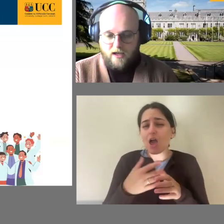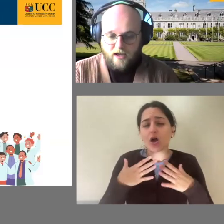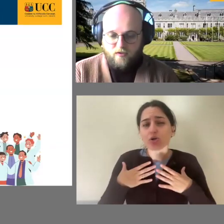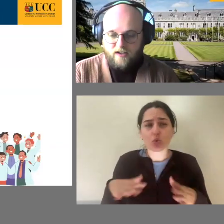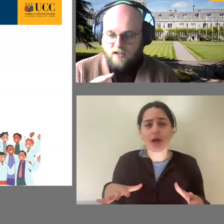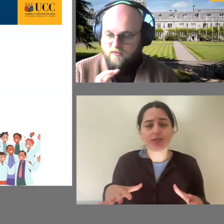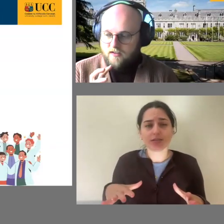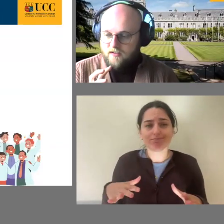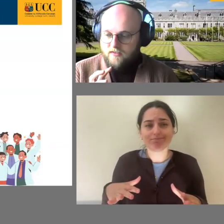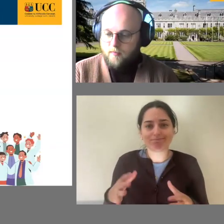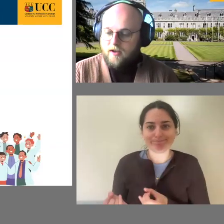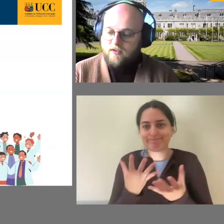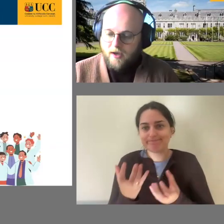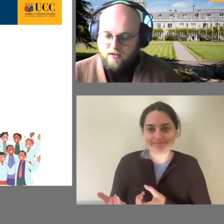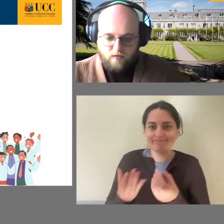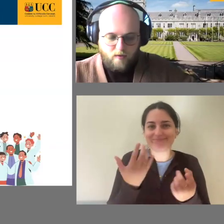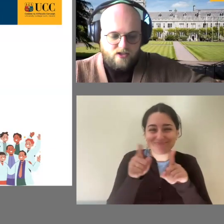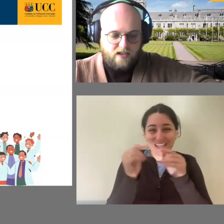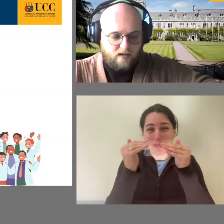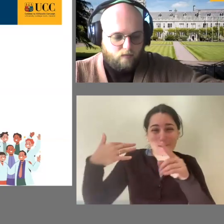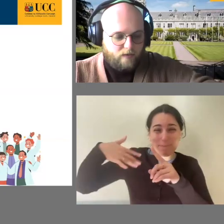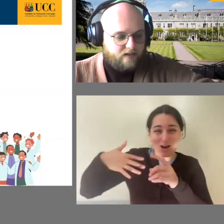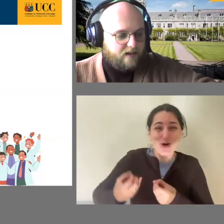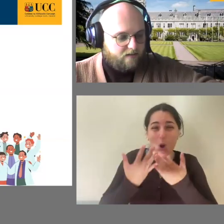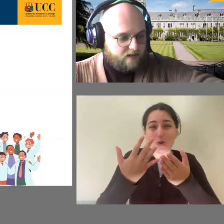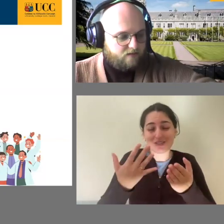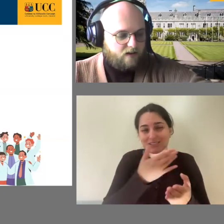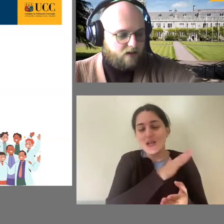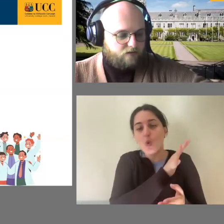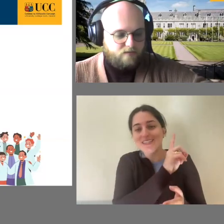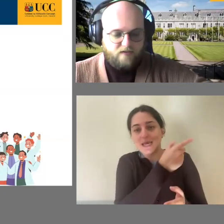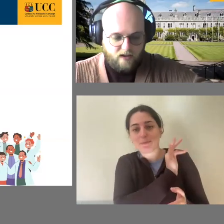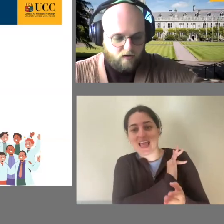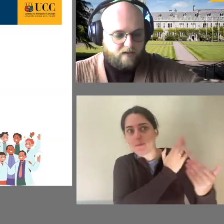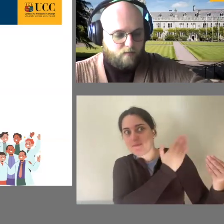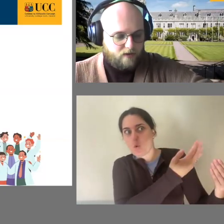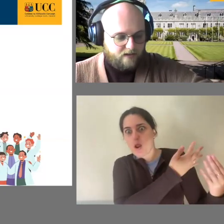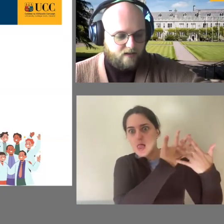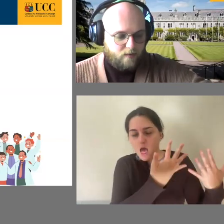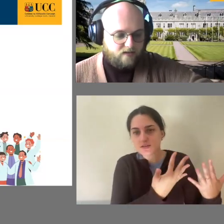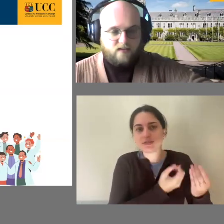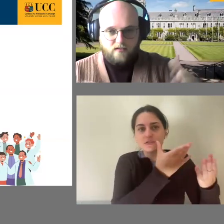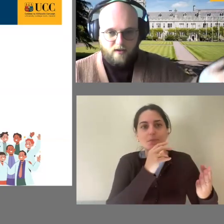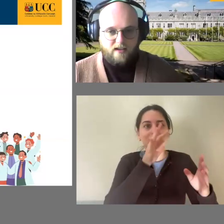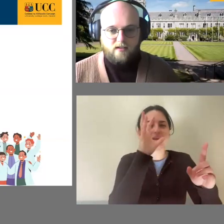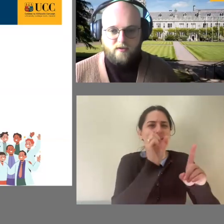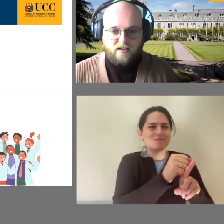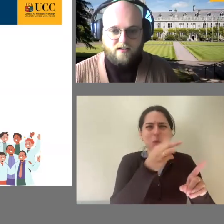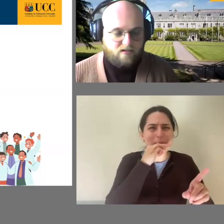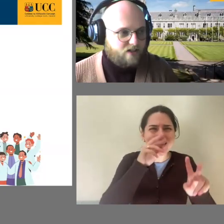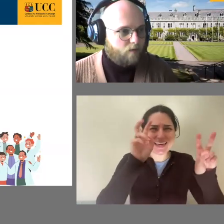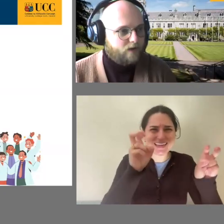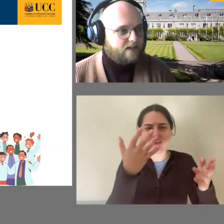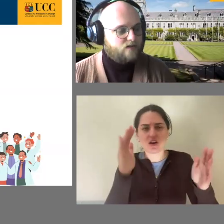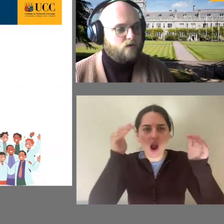go and provide kind of the same level of background information that Louise and Darren did around kind of defining autism and these kind of pieces. I think Louise